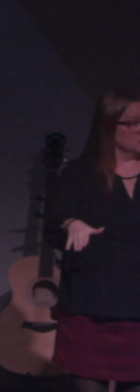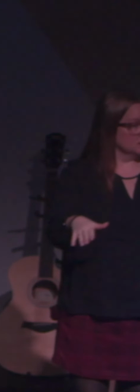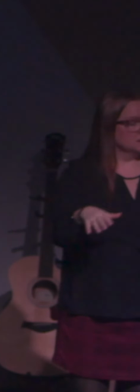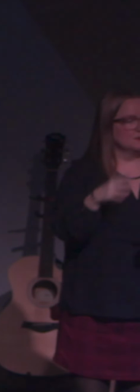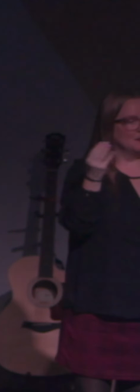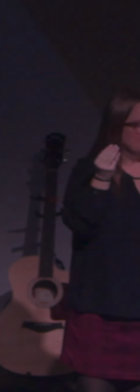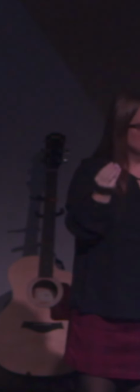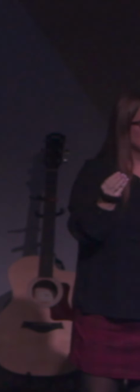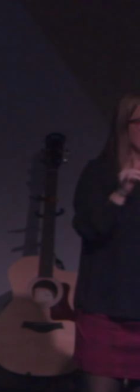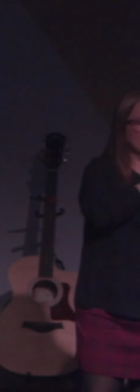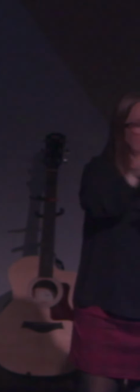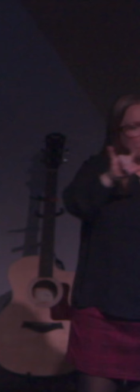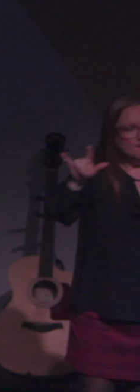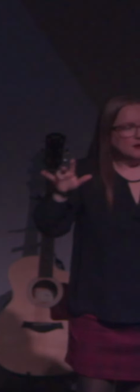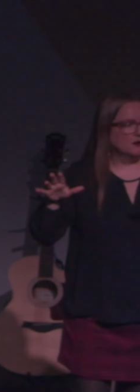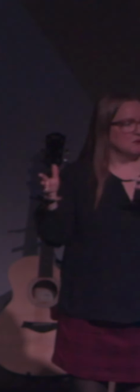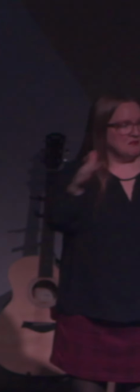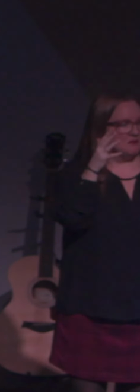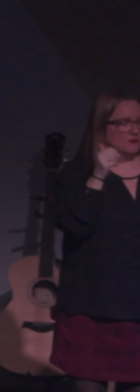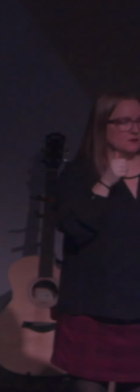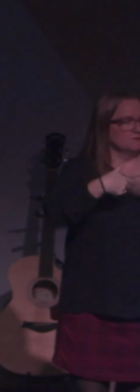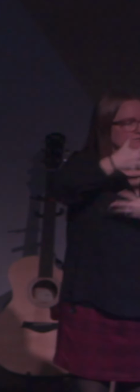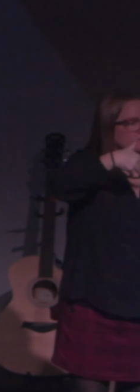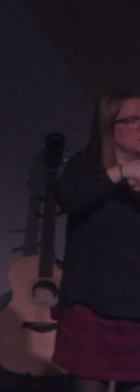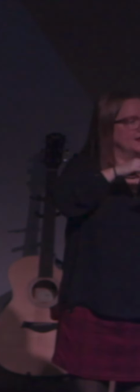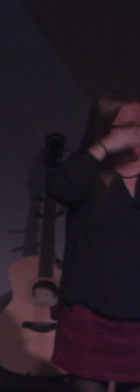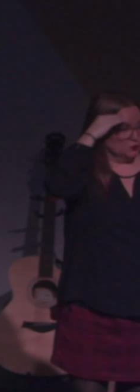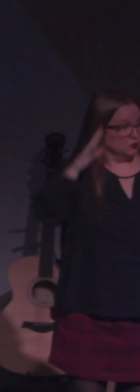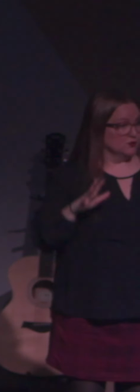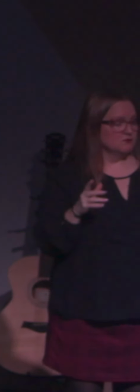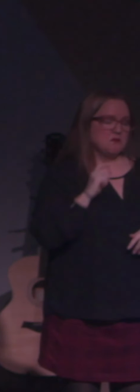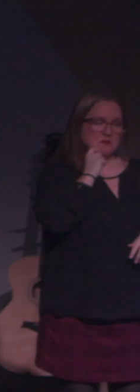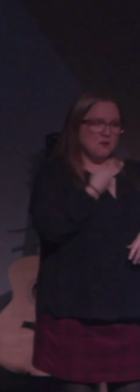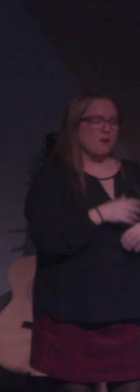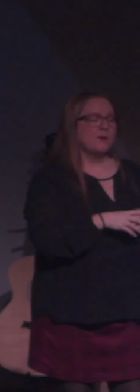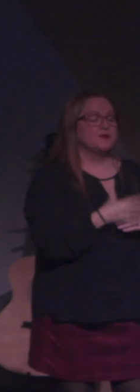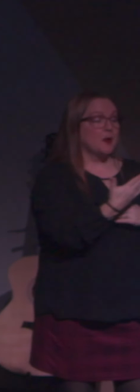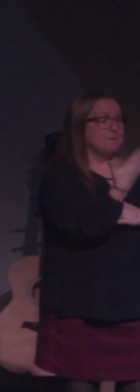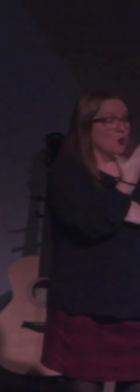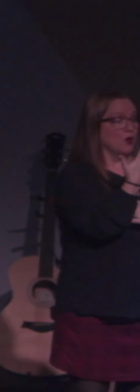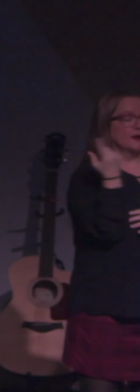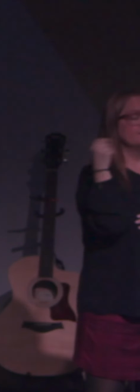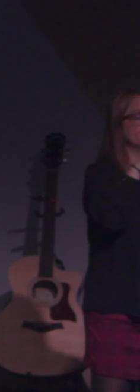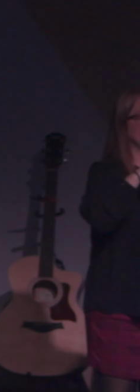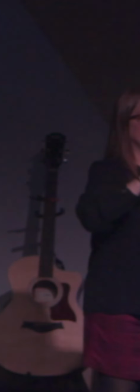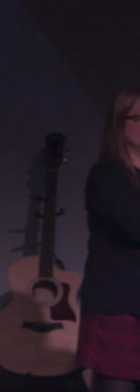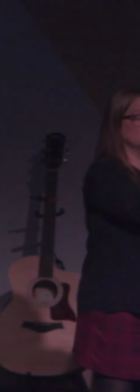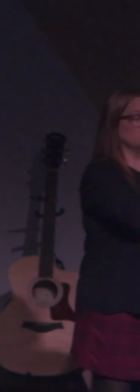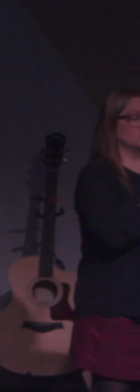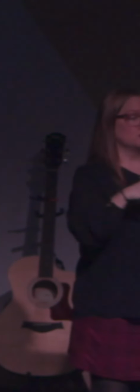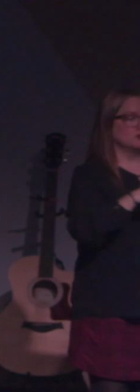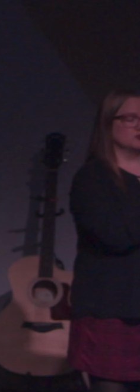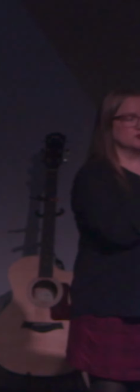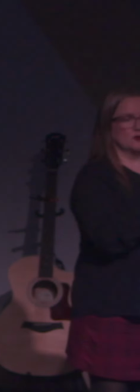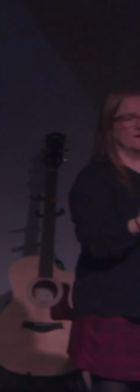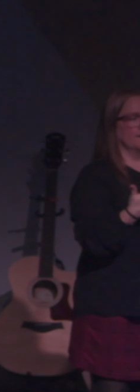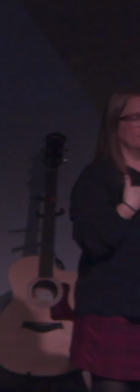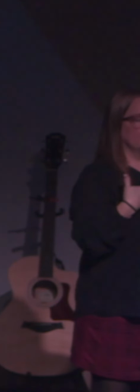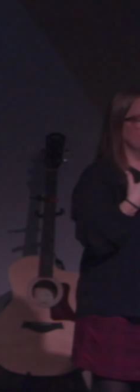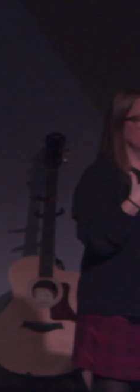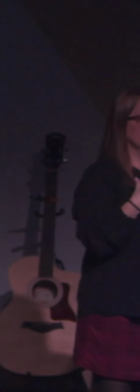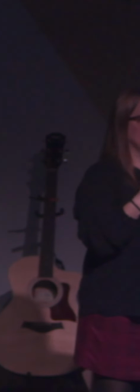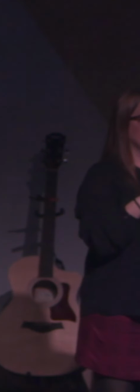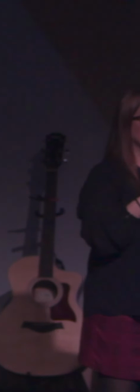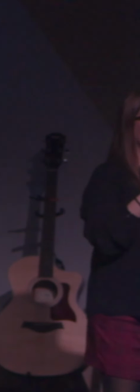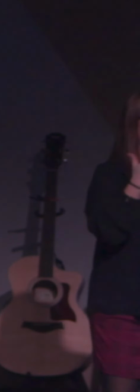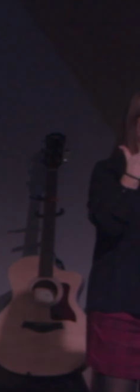you know, love those moments with those students. And in the morning, we go down to the beach, and you had FaceTime with